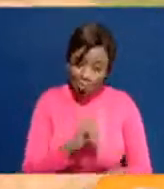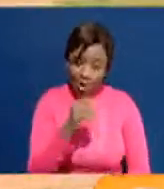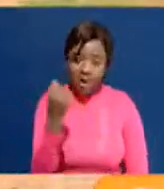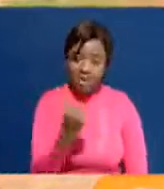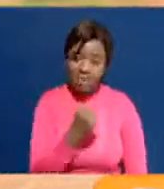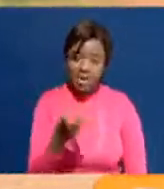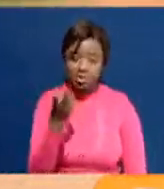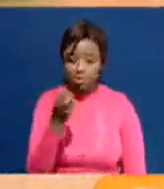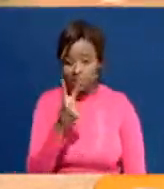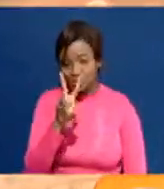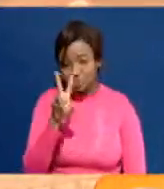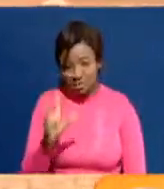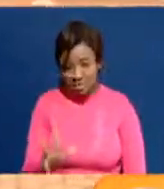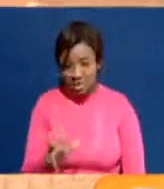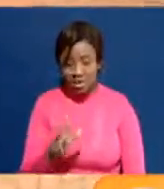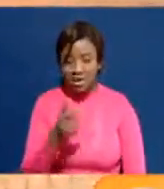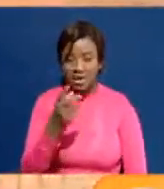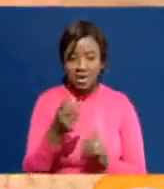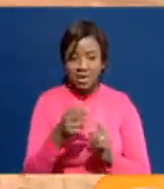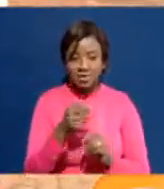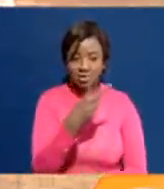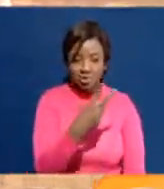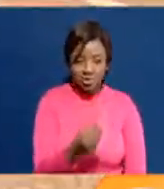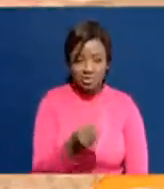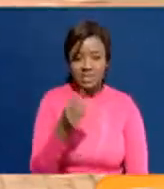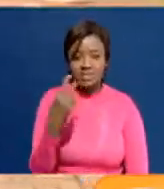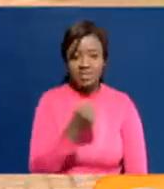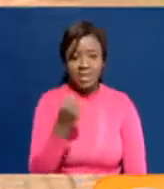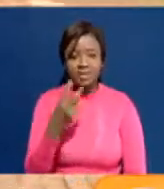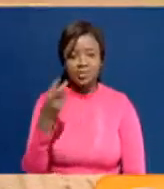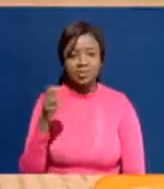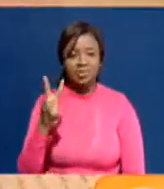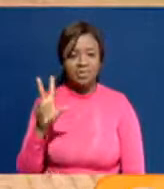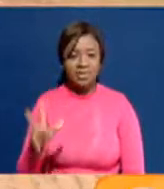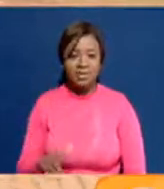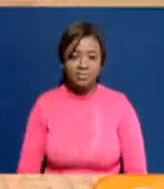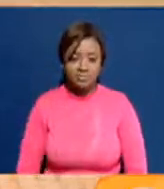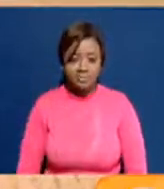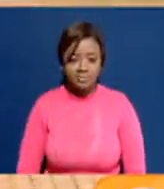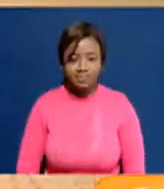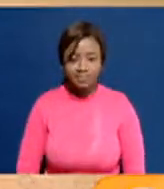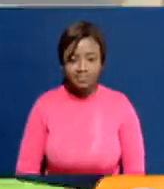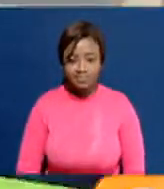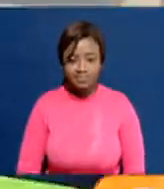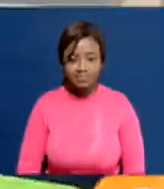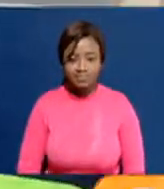are expected to carry on with their defense. Emily Chabet, Citizen TV, Nairobi.